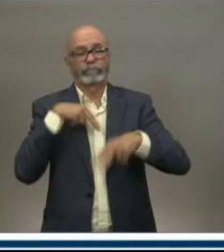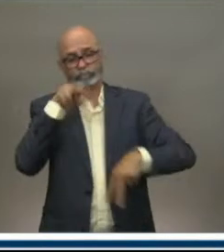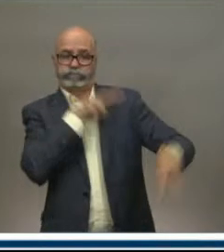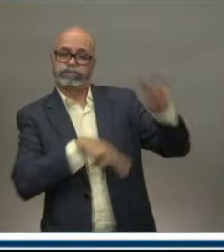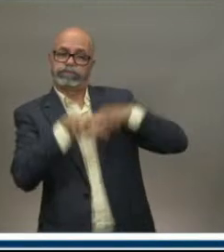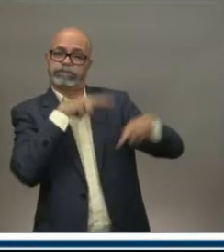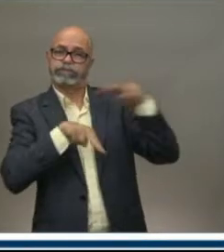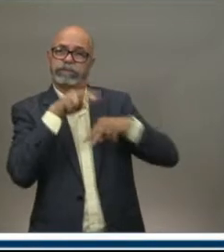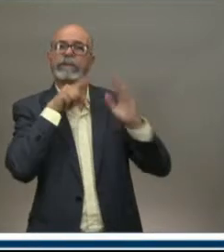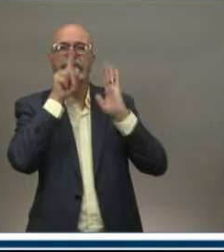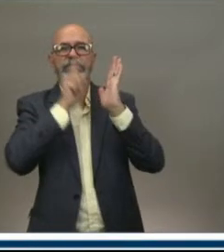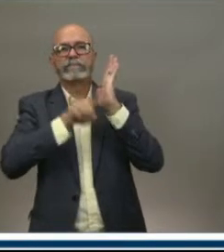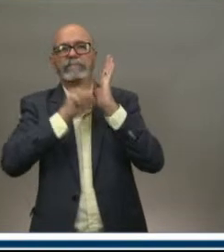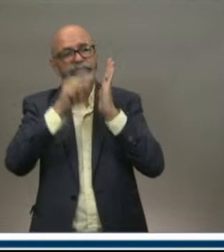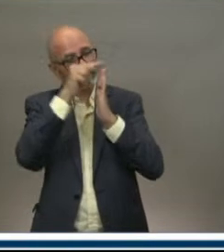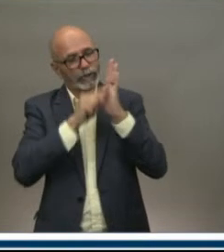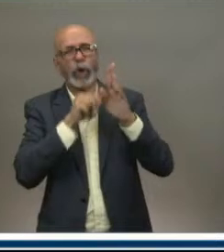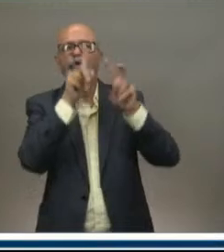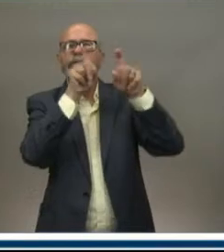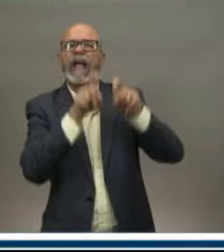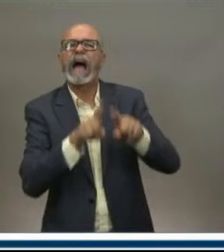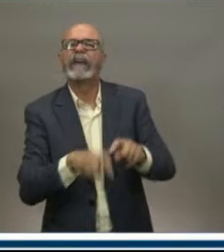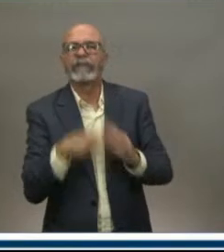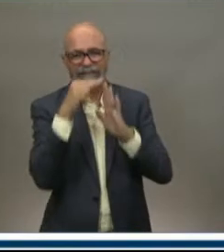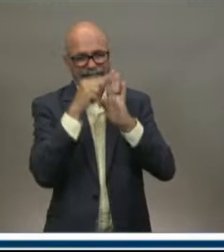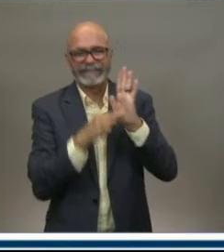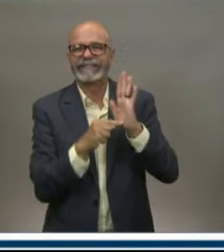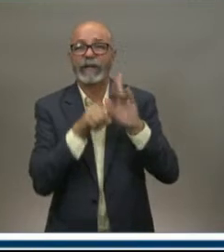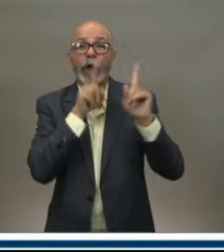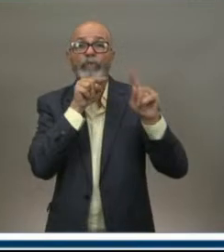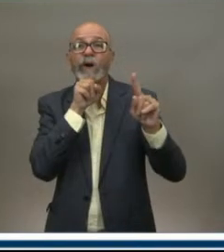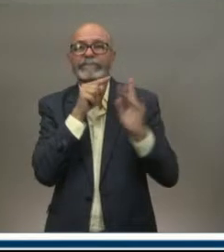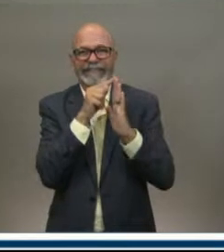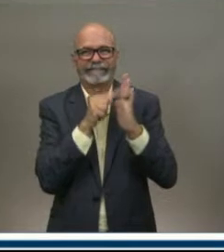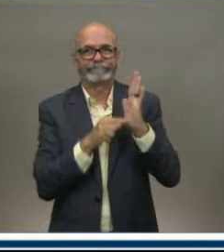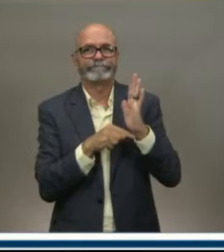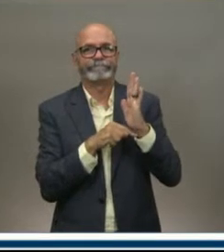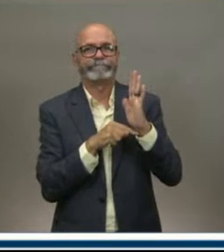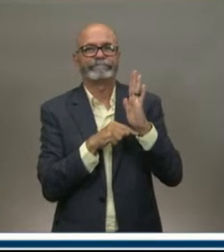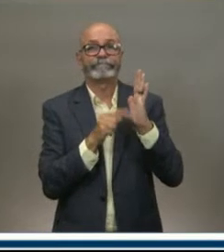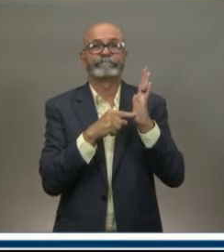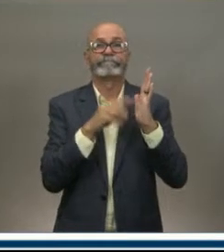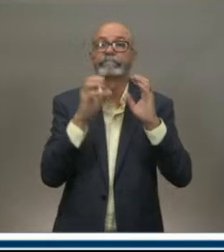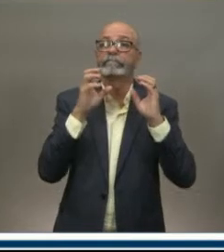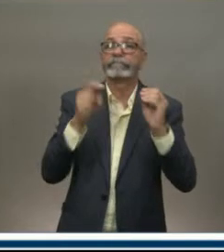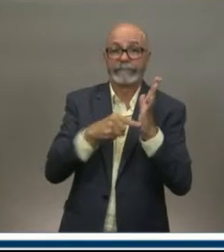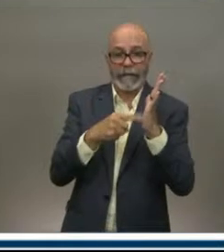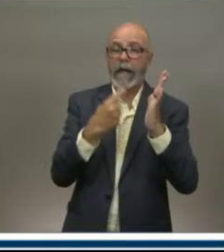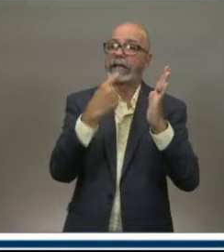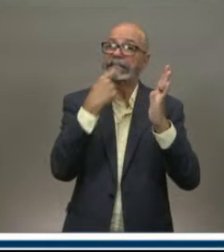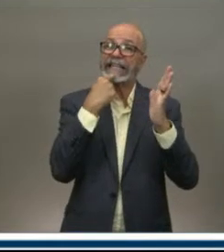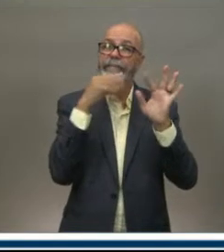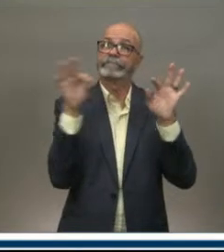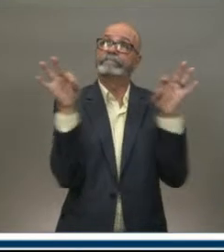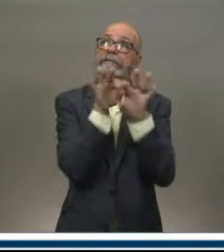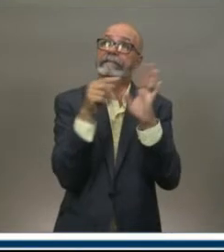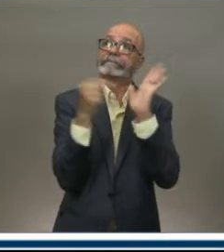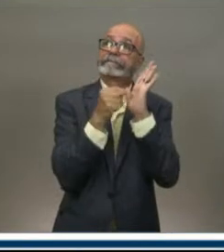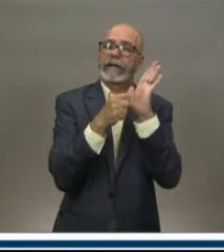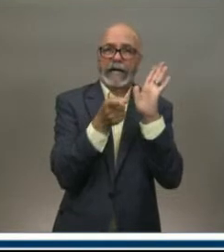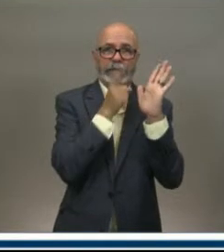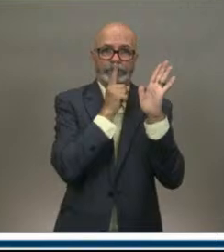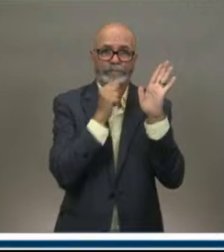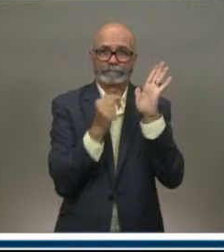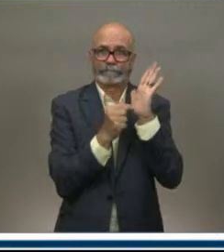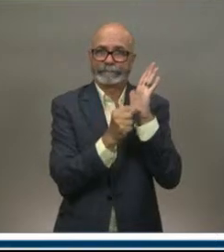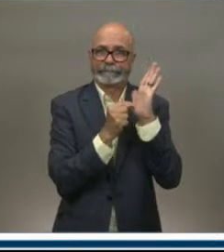the reports that we have was, you know, that wasn't flagged as a one of the more critical elements